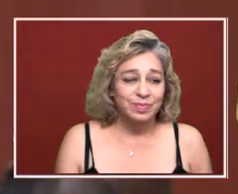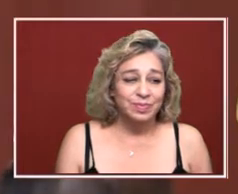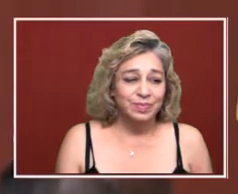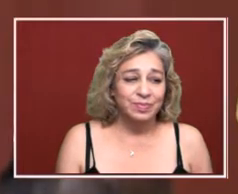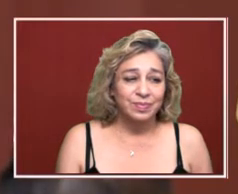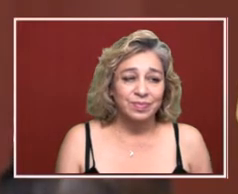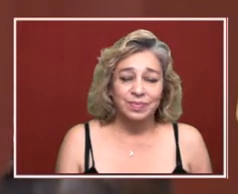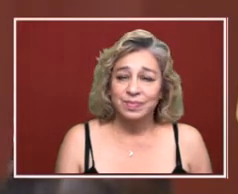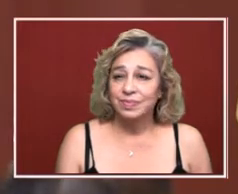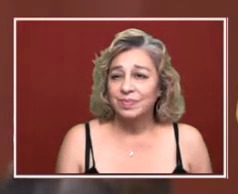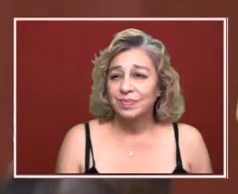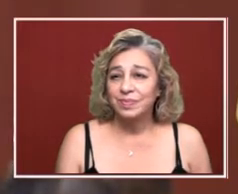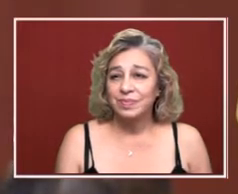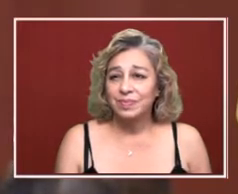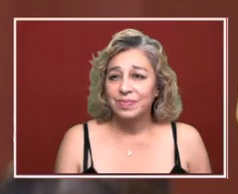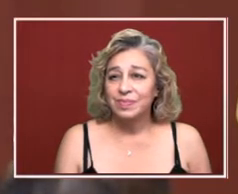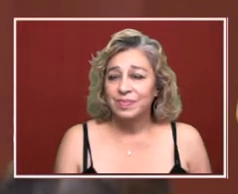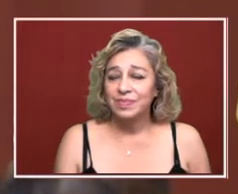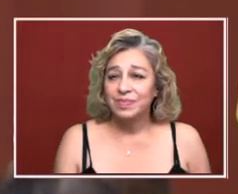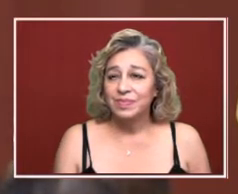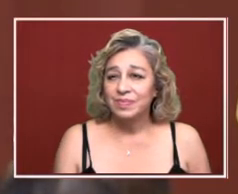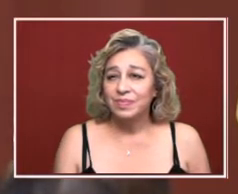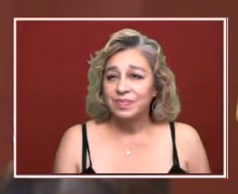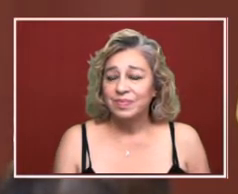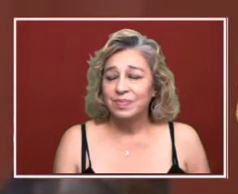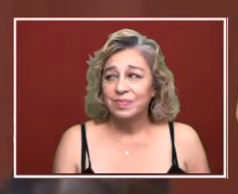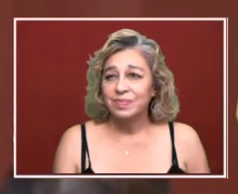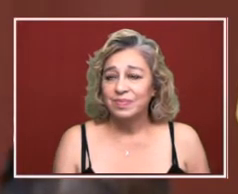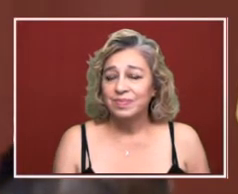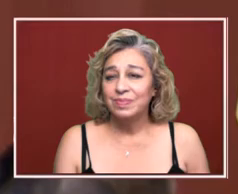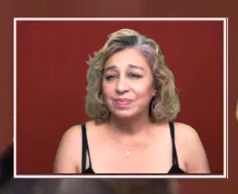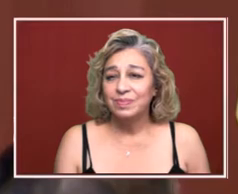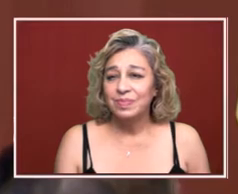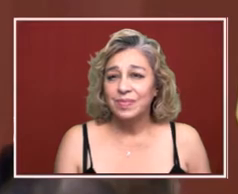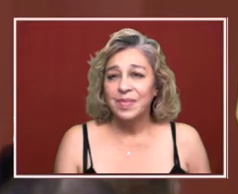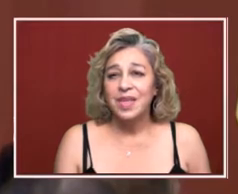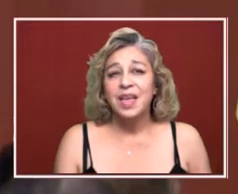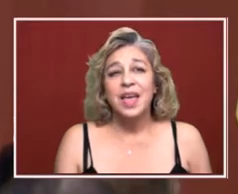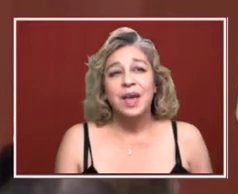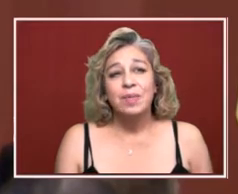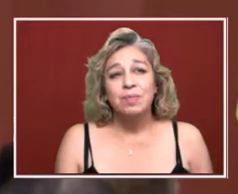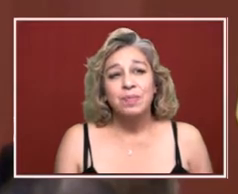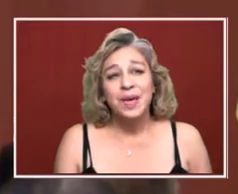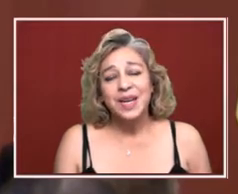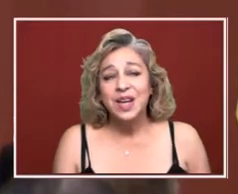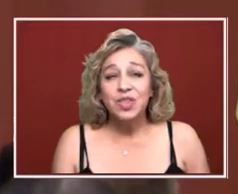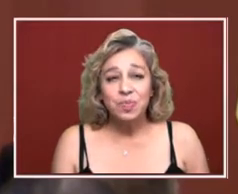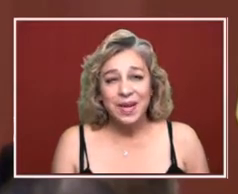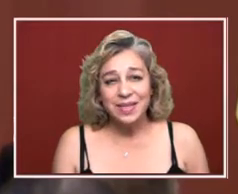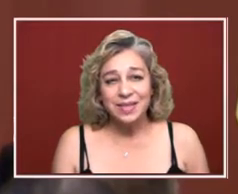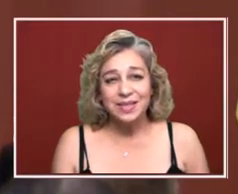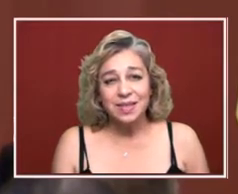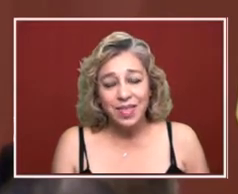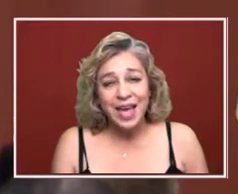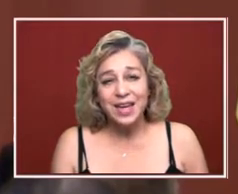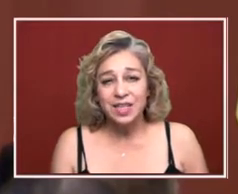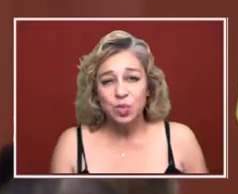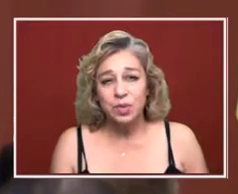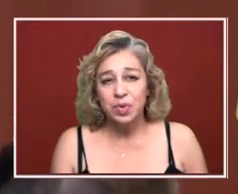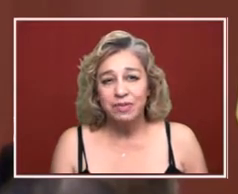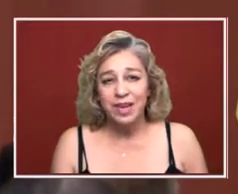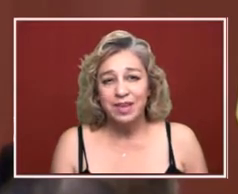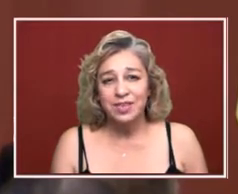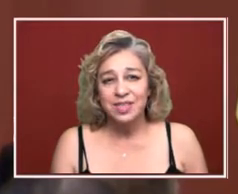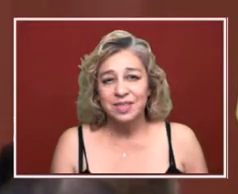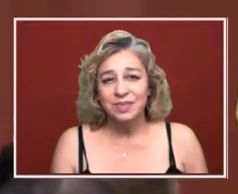En otras partes, eso es lo que prevalece. But in other places, that is